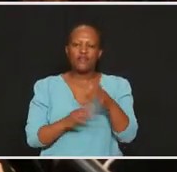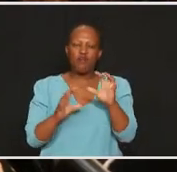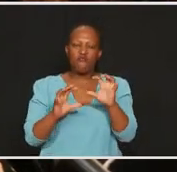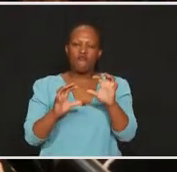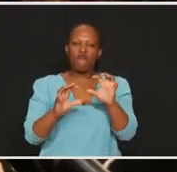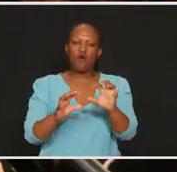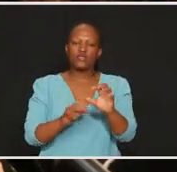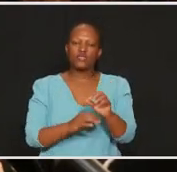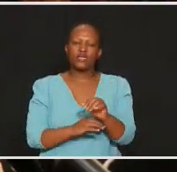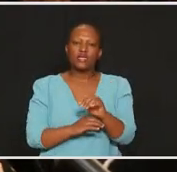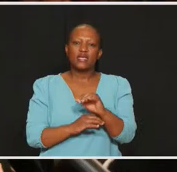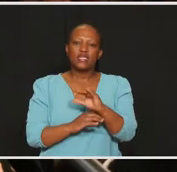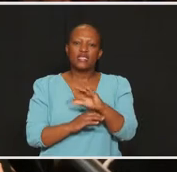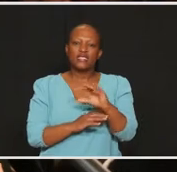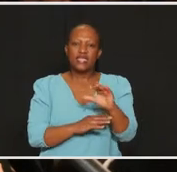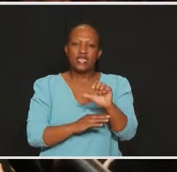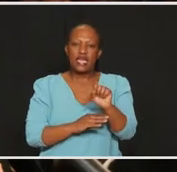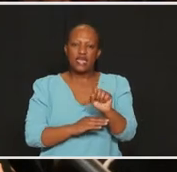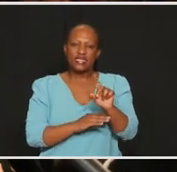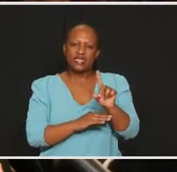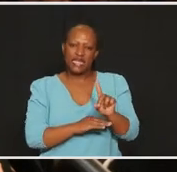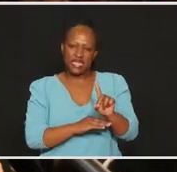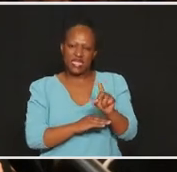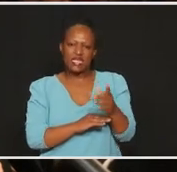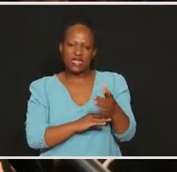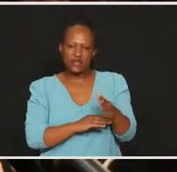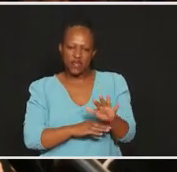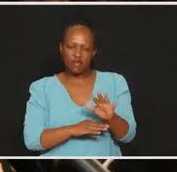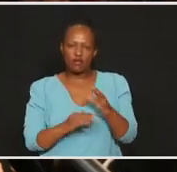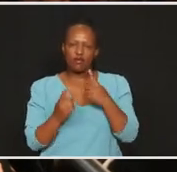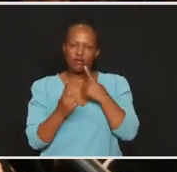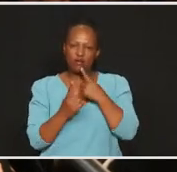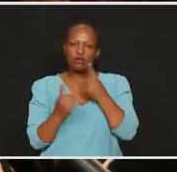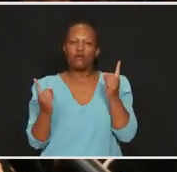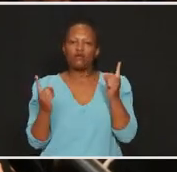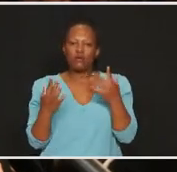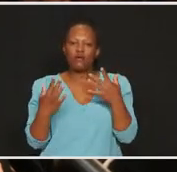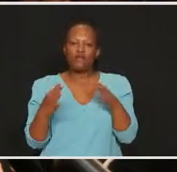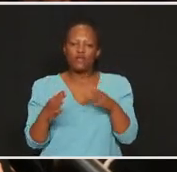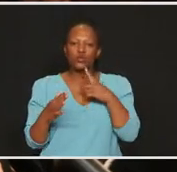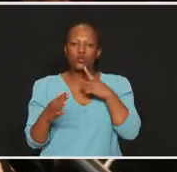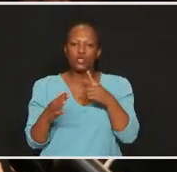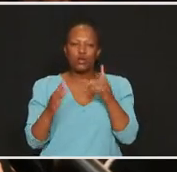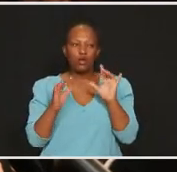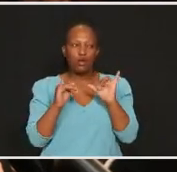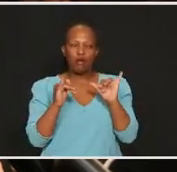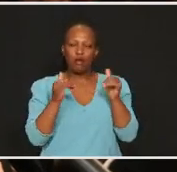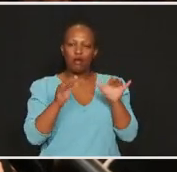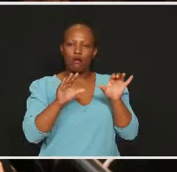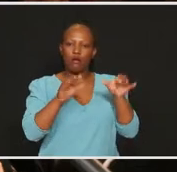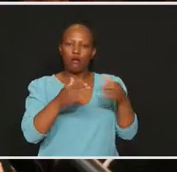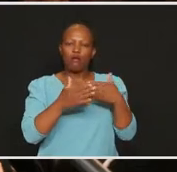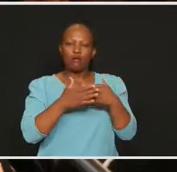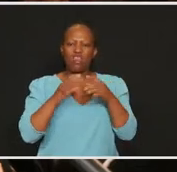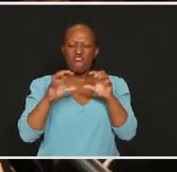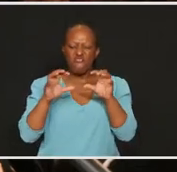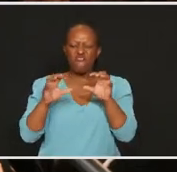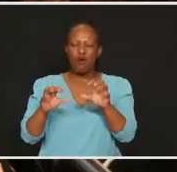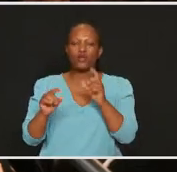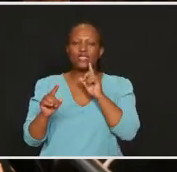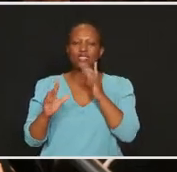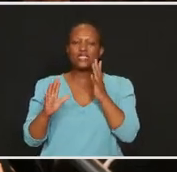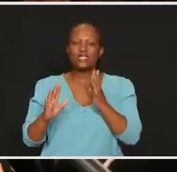scripted lesson planned on schools and they have stated that as an employer it can force Educators to teach